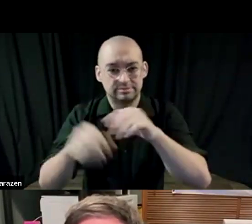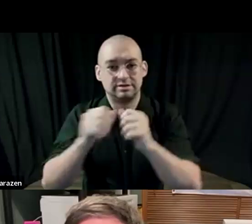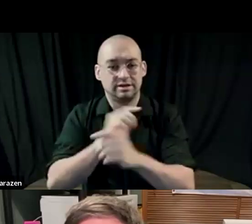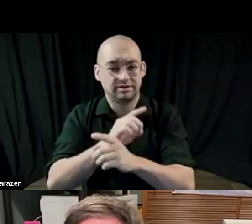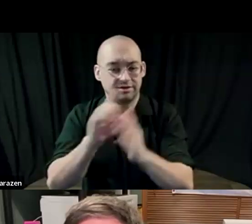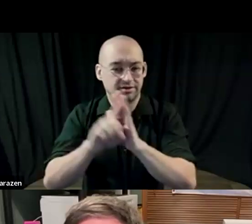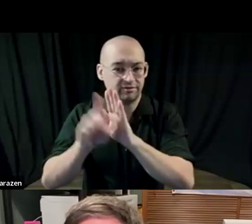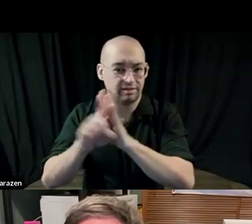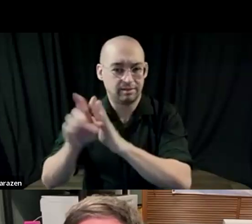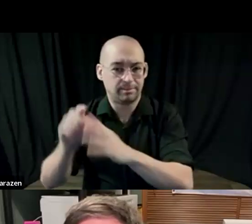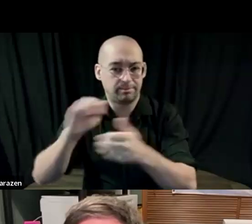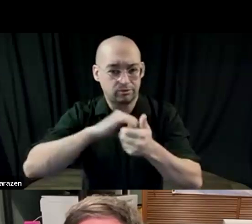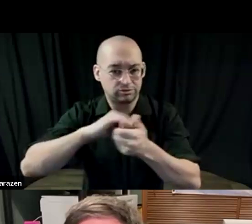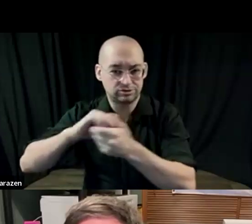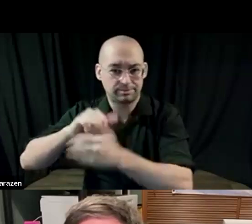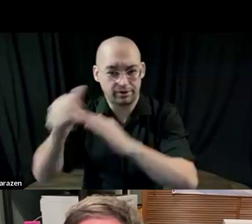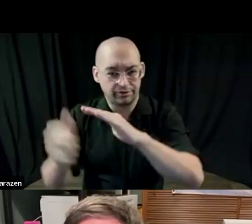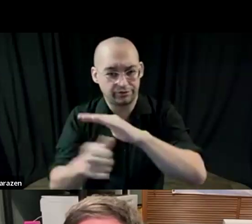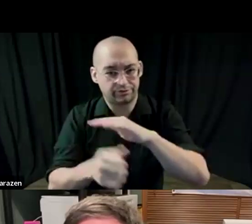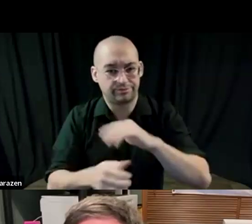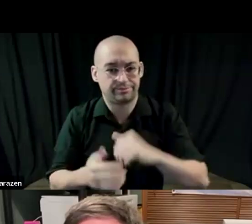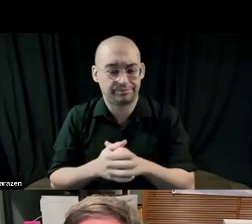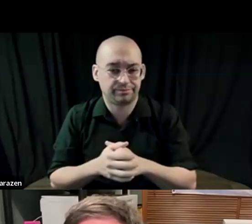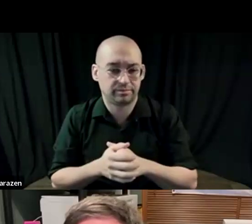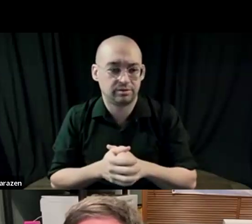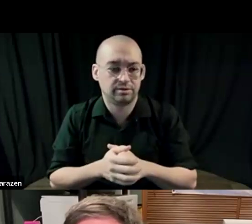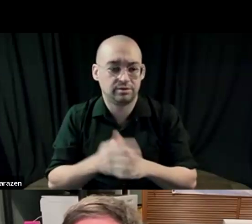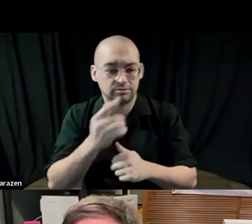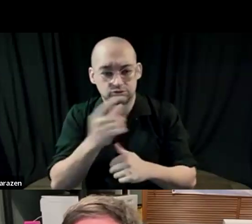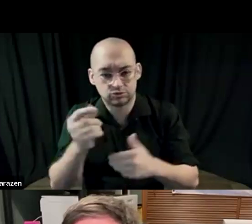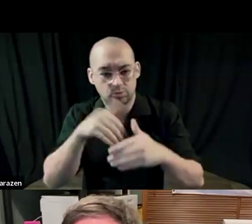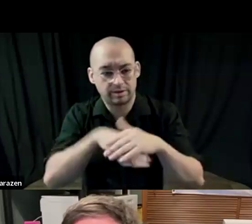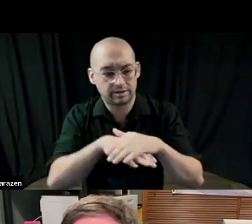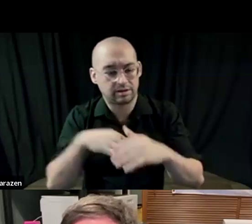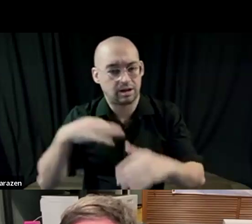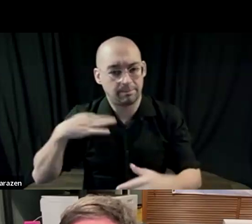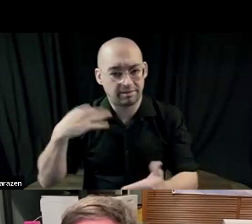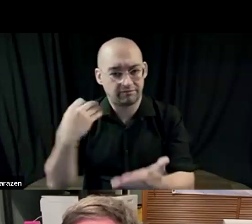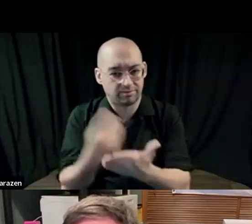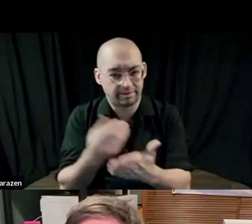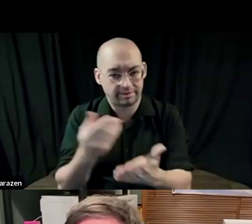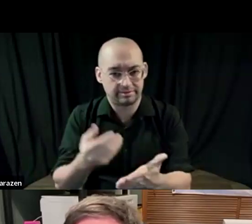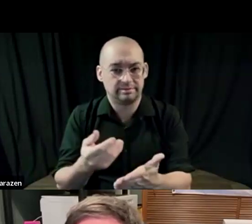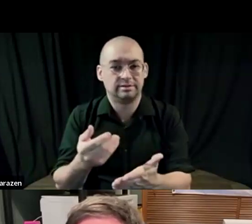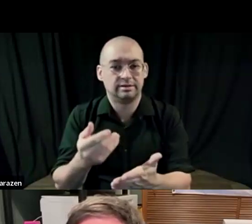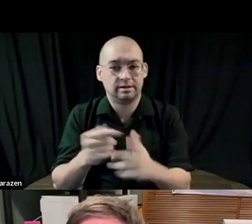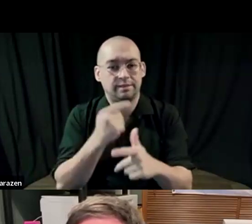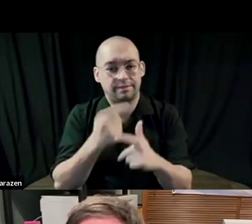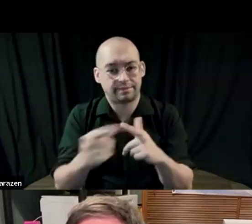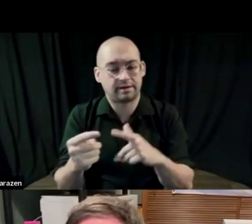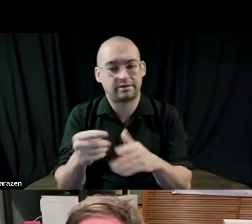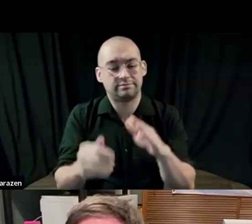and to go in and apply for the money, which would then